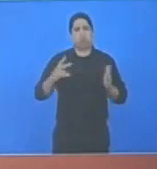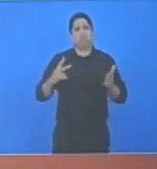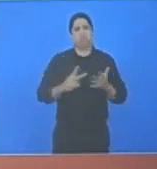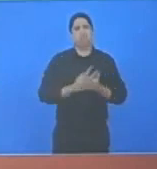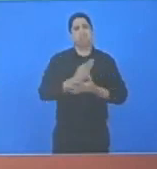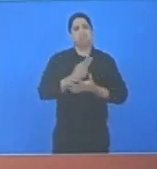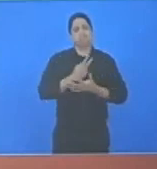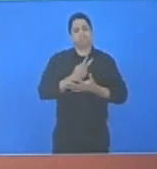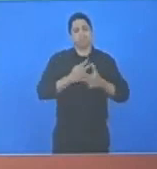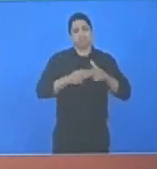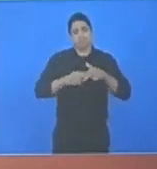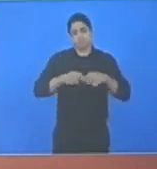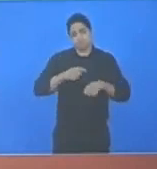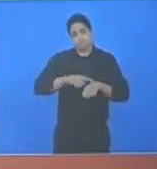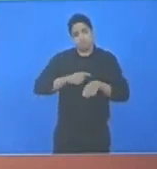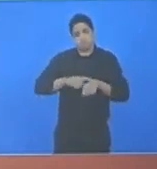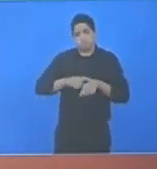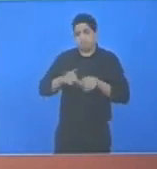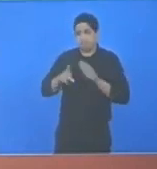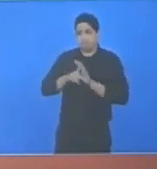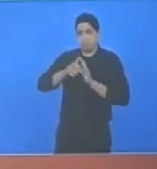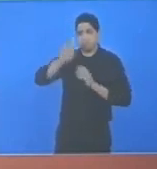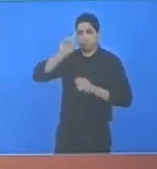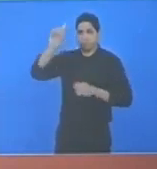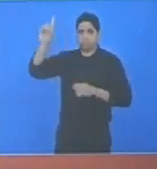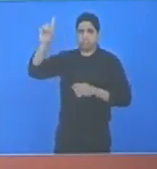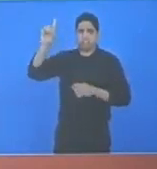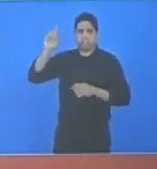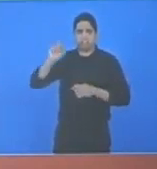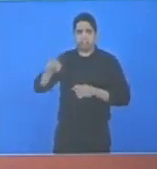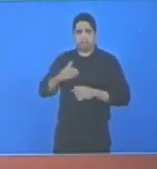because we will miss our brother, but we know God